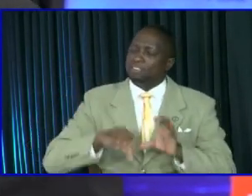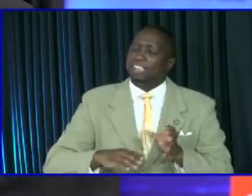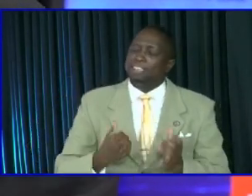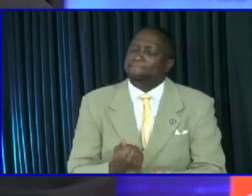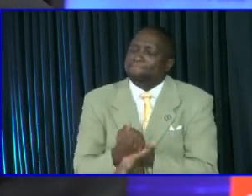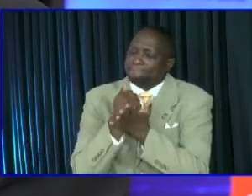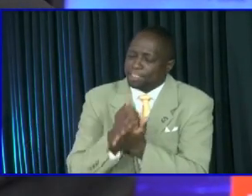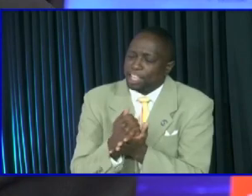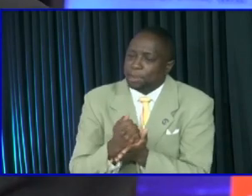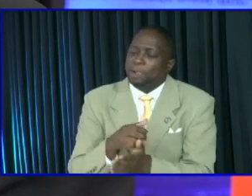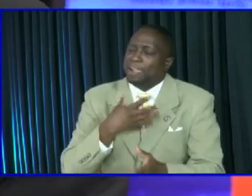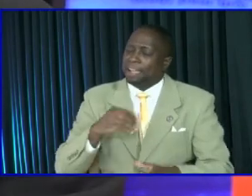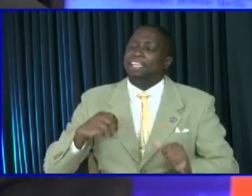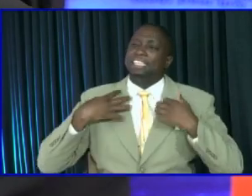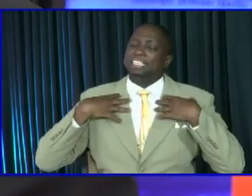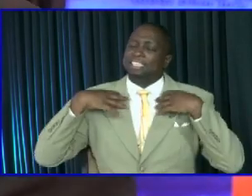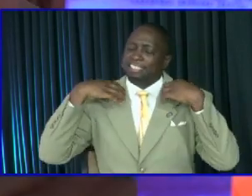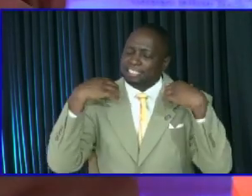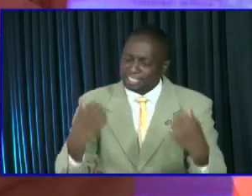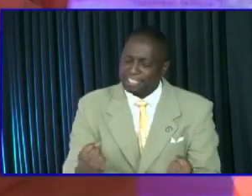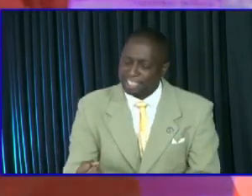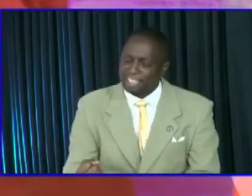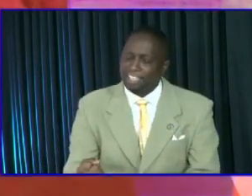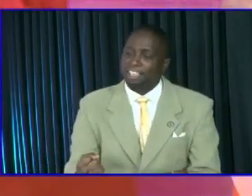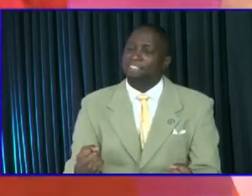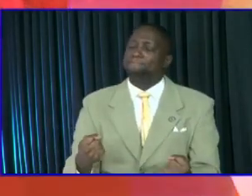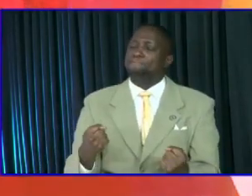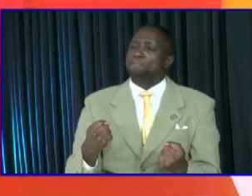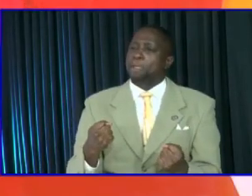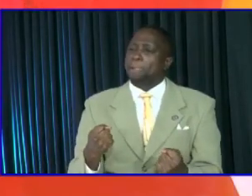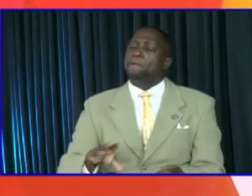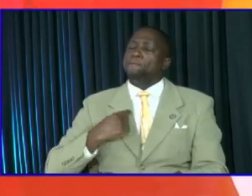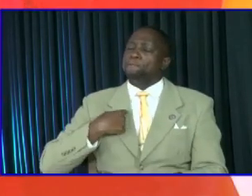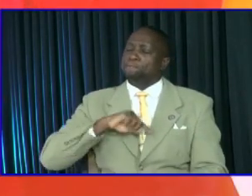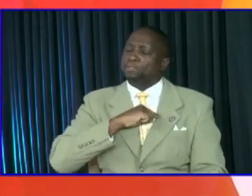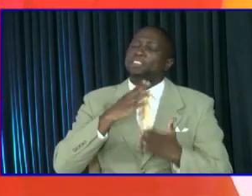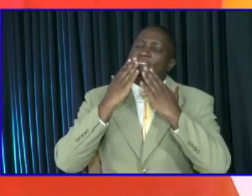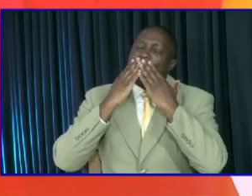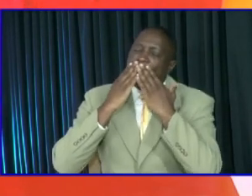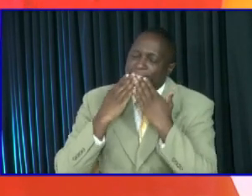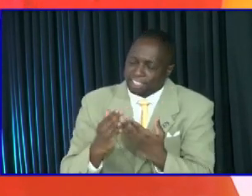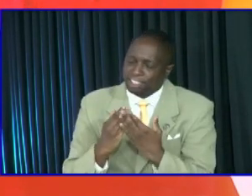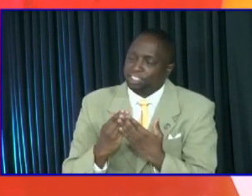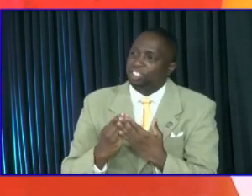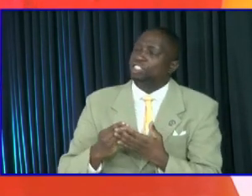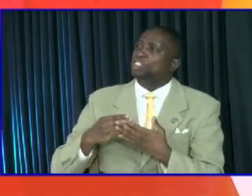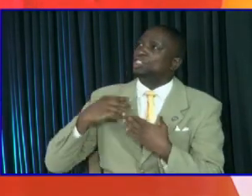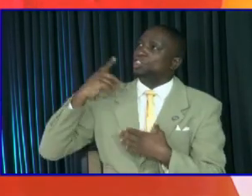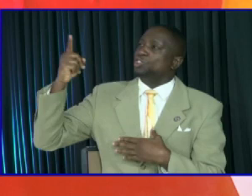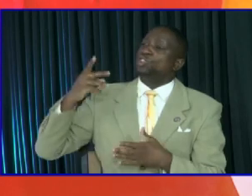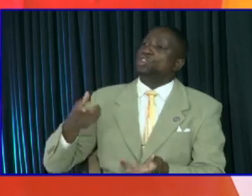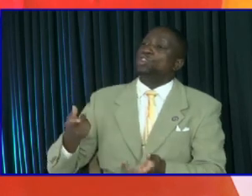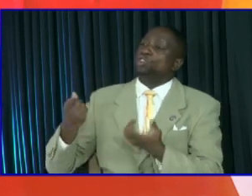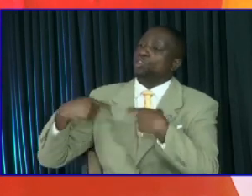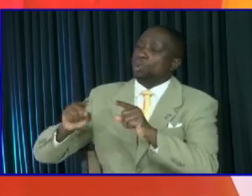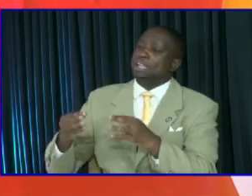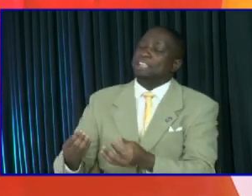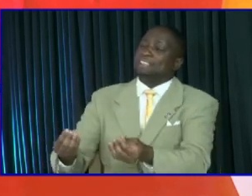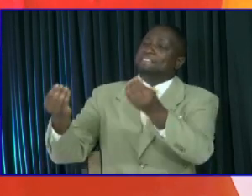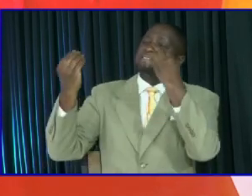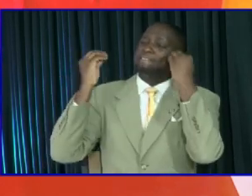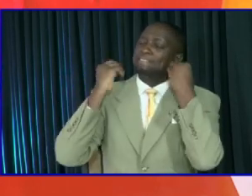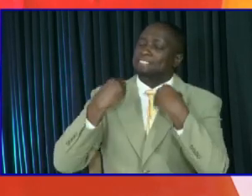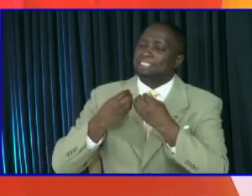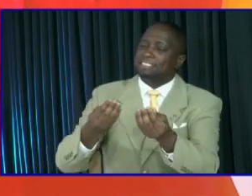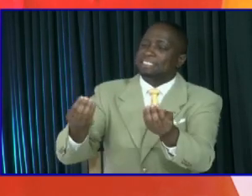touching and your healing grace is flowing through this medium. We're thankful, O God, that you are going to give your children